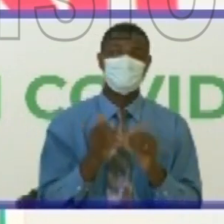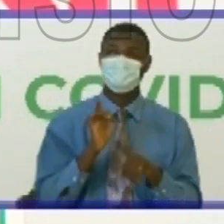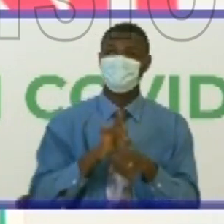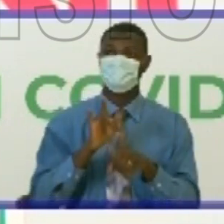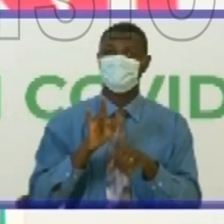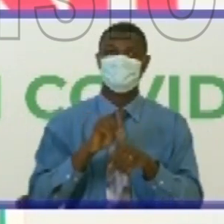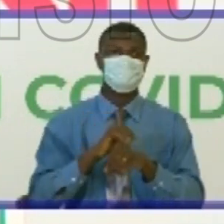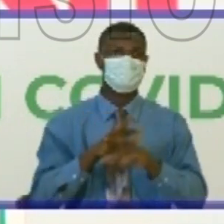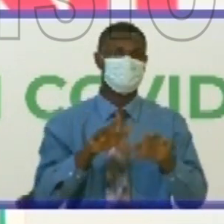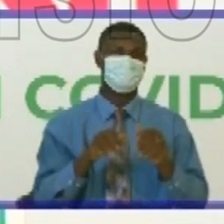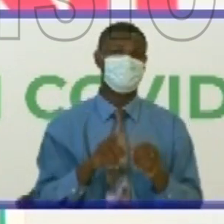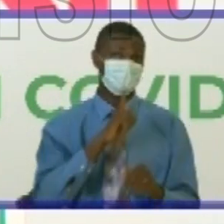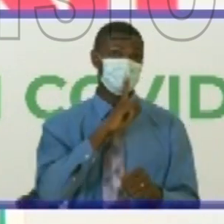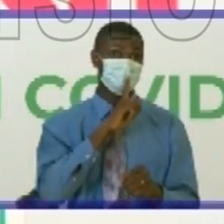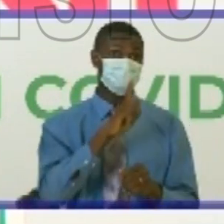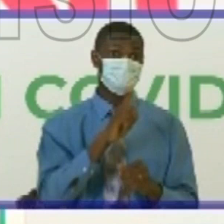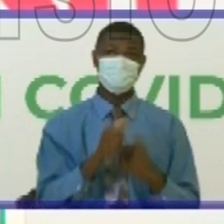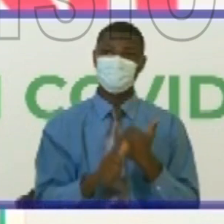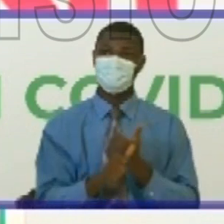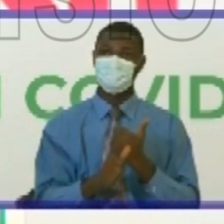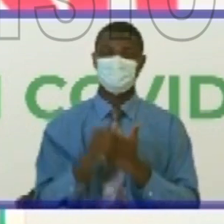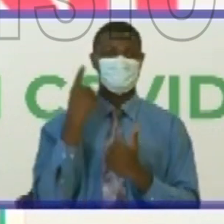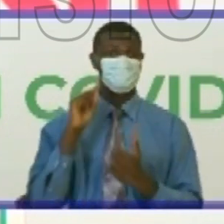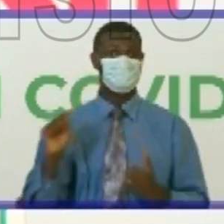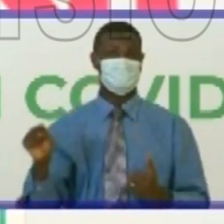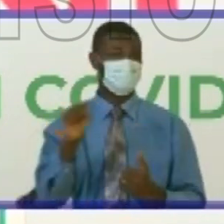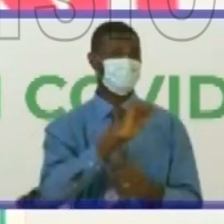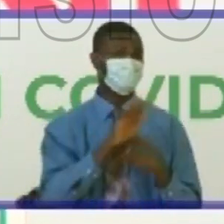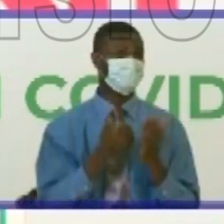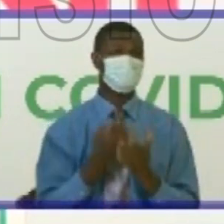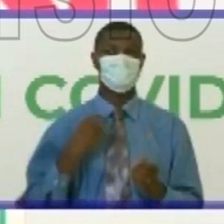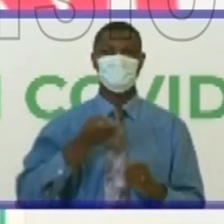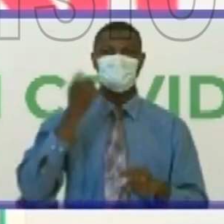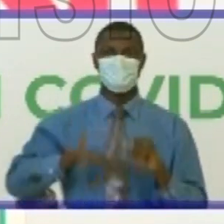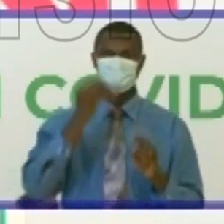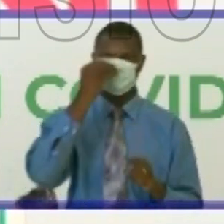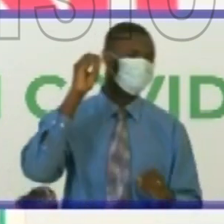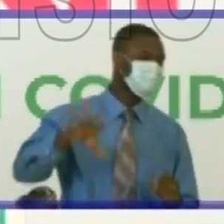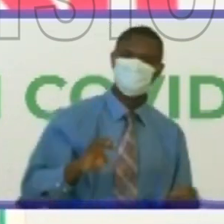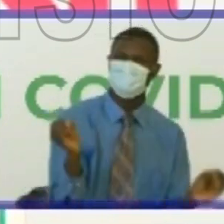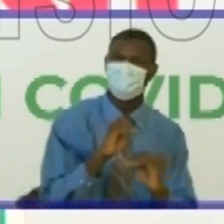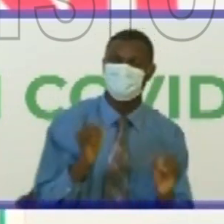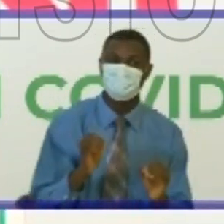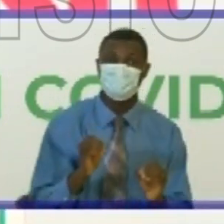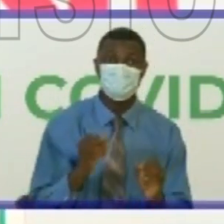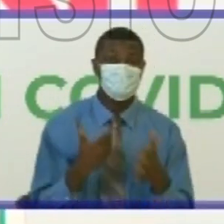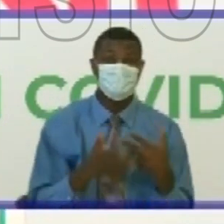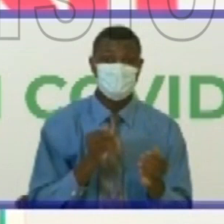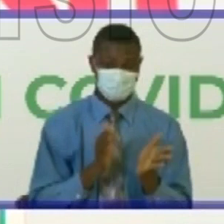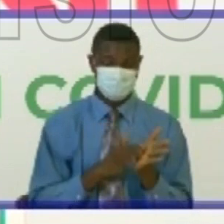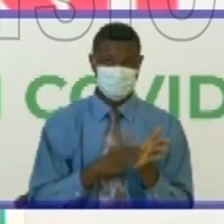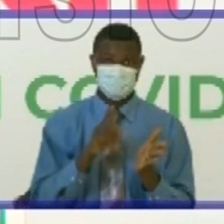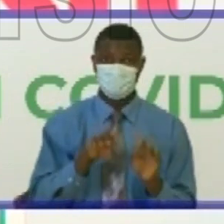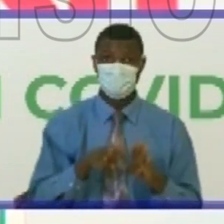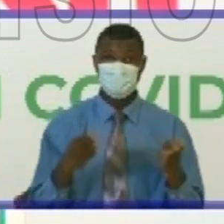a significant threat to us all and cannot be ignored as schools plan to open. Other than an